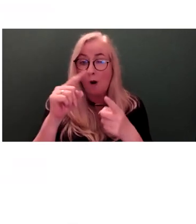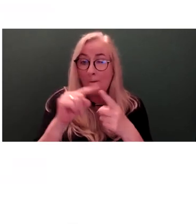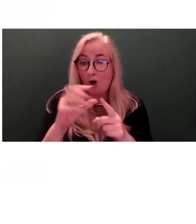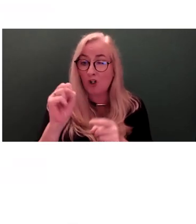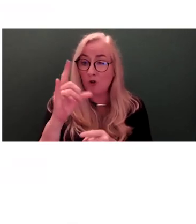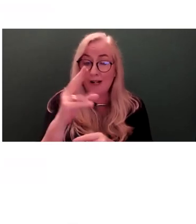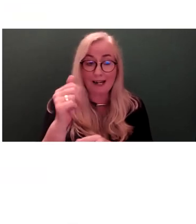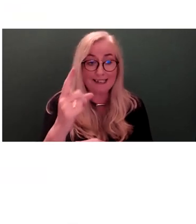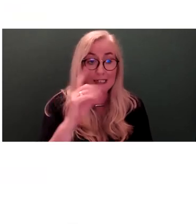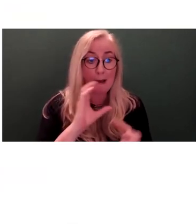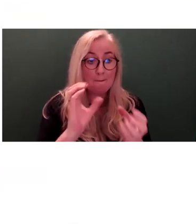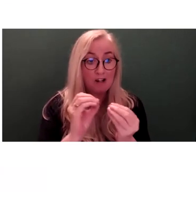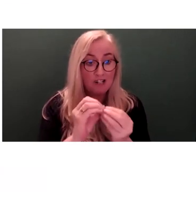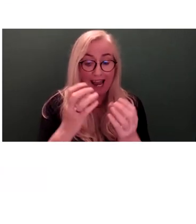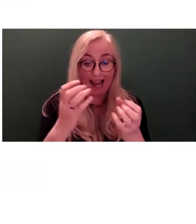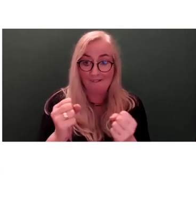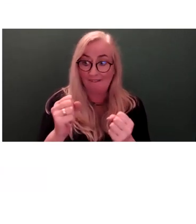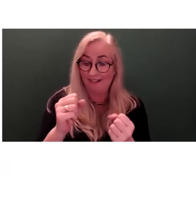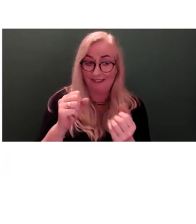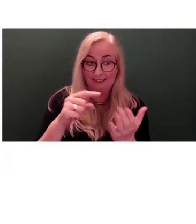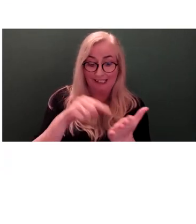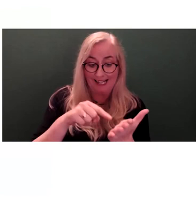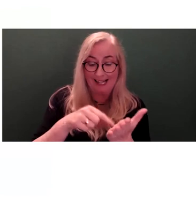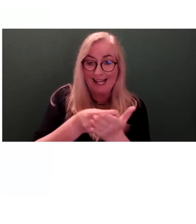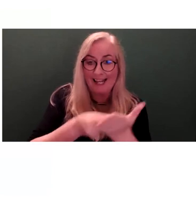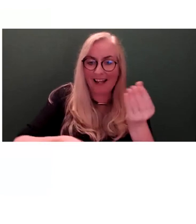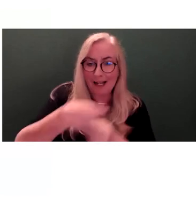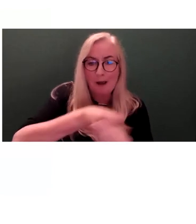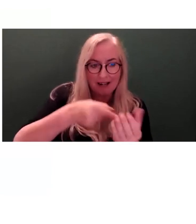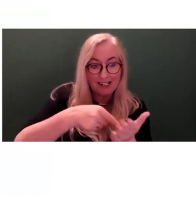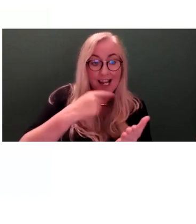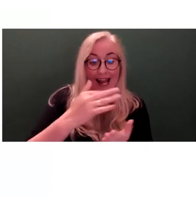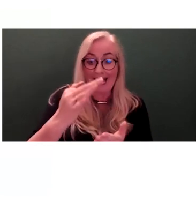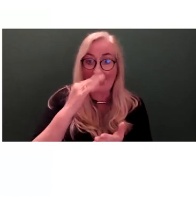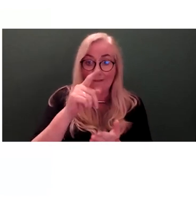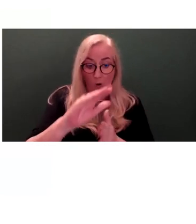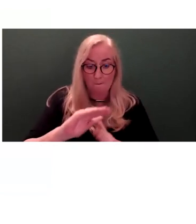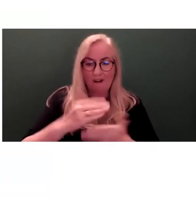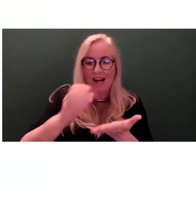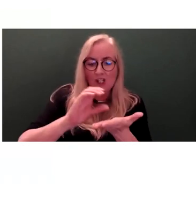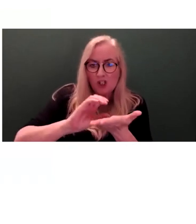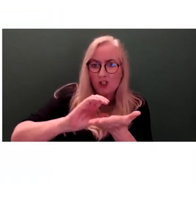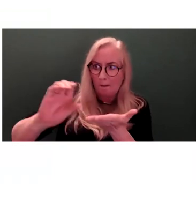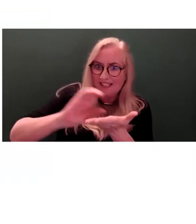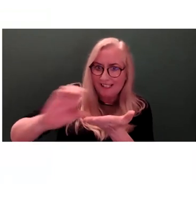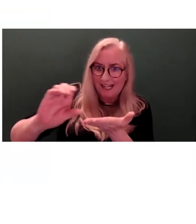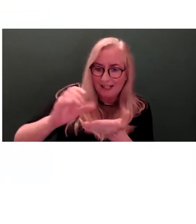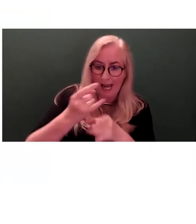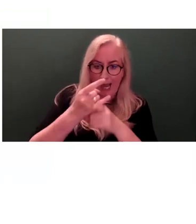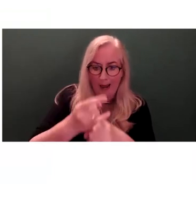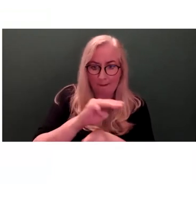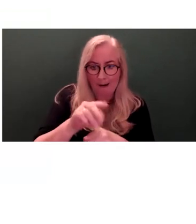a significant literature in economics that looks and says that on occasions, if you provide subsidies to help get people into